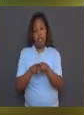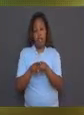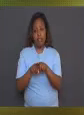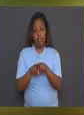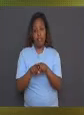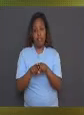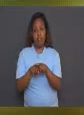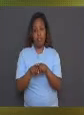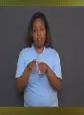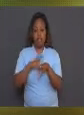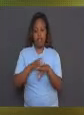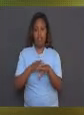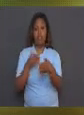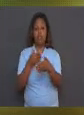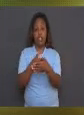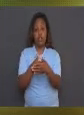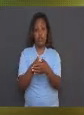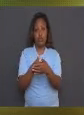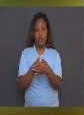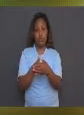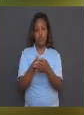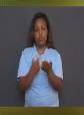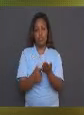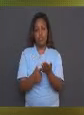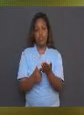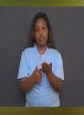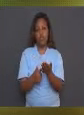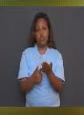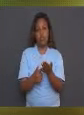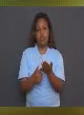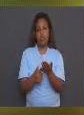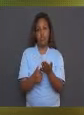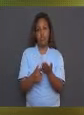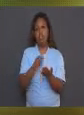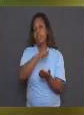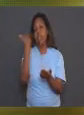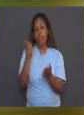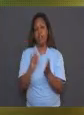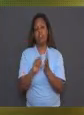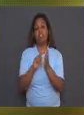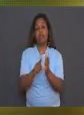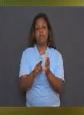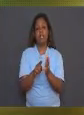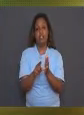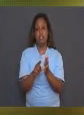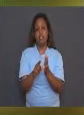is reached, it will be yet another example